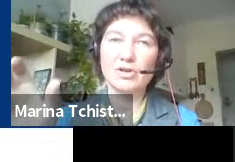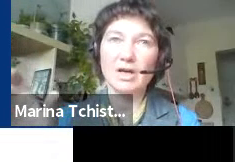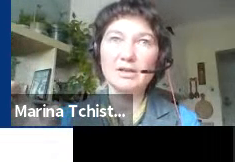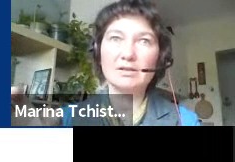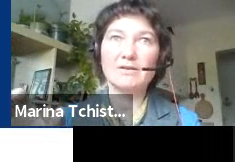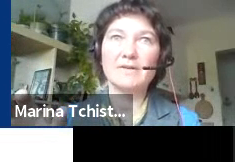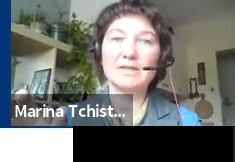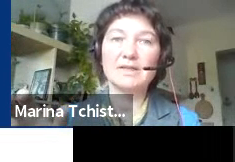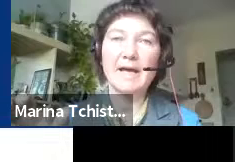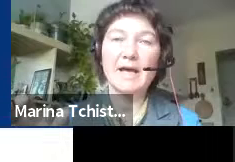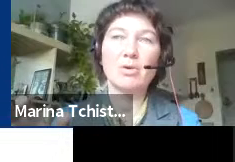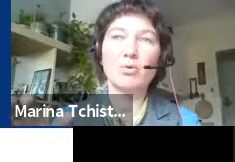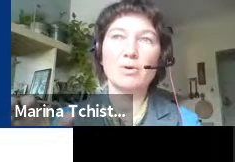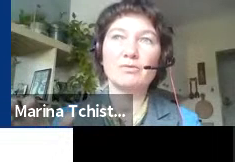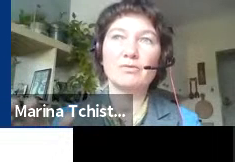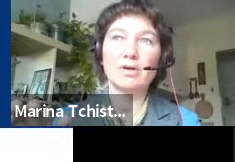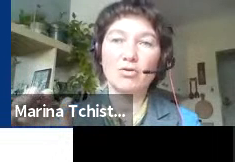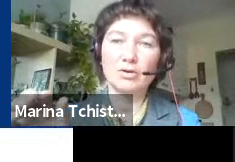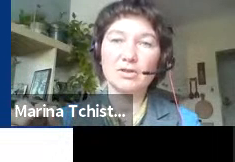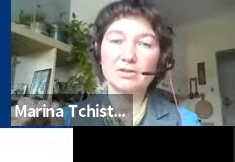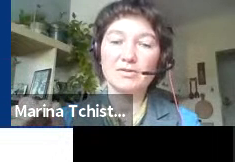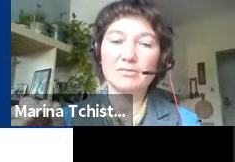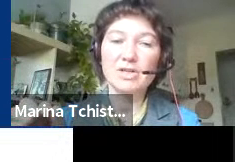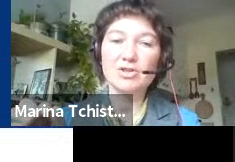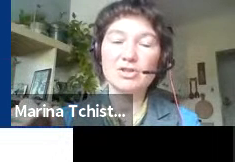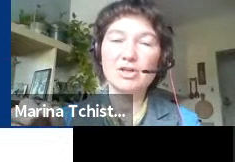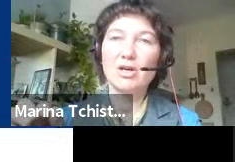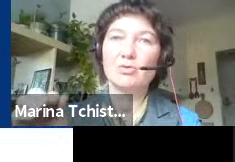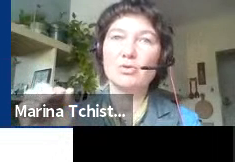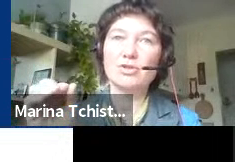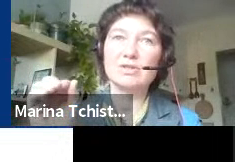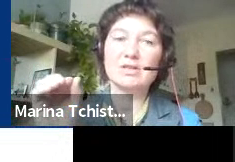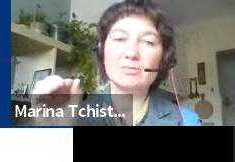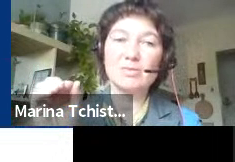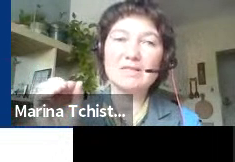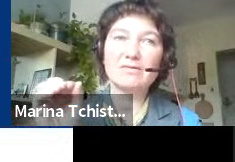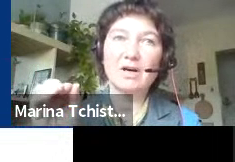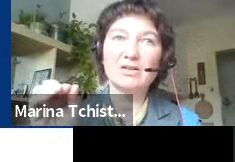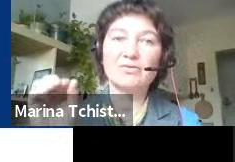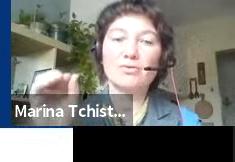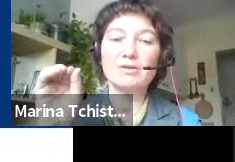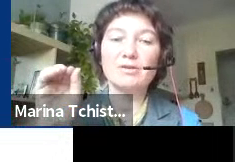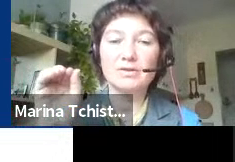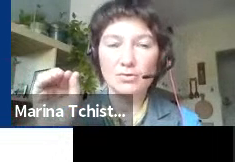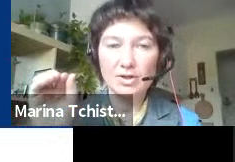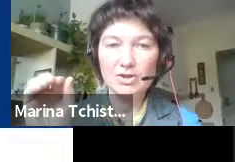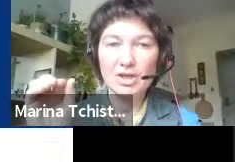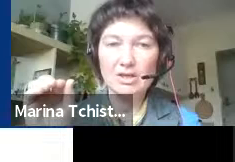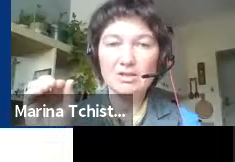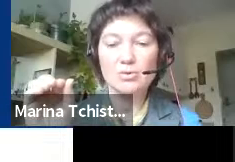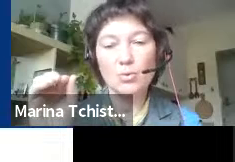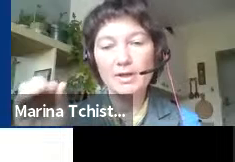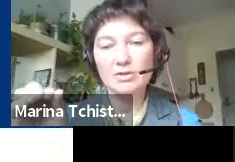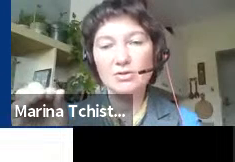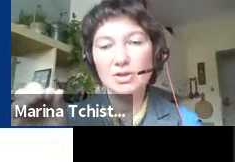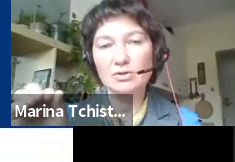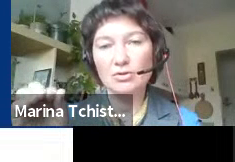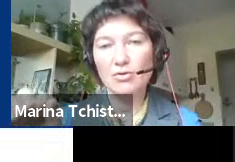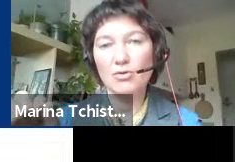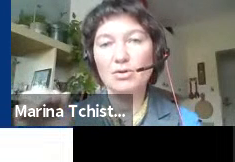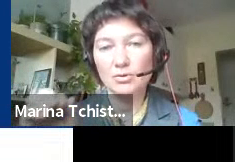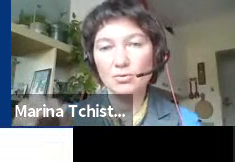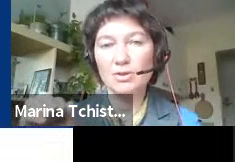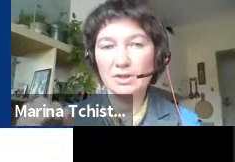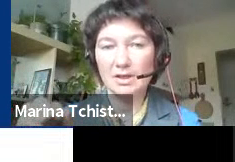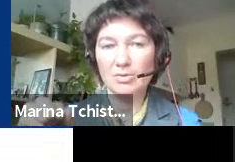on your right the tab with contact information, which is specified for even for each case, when you need